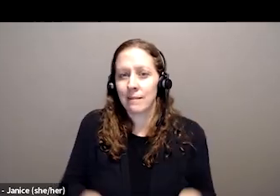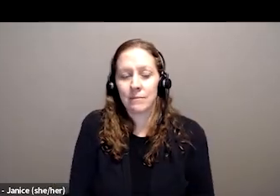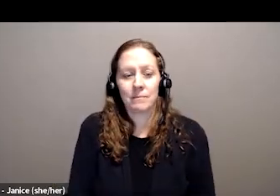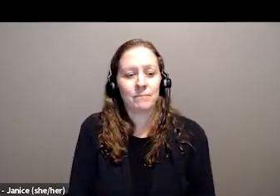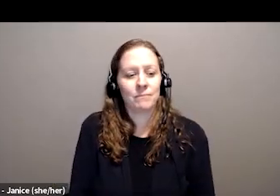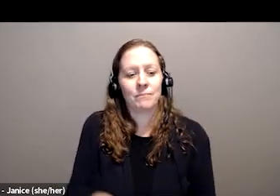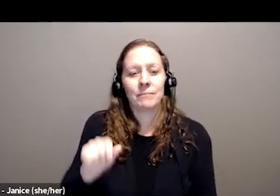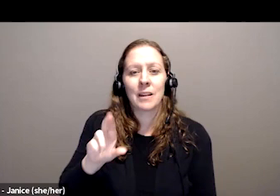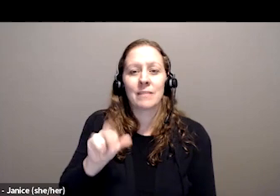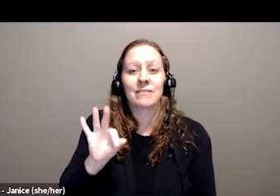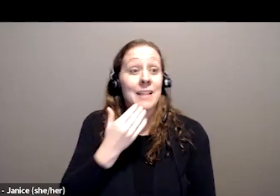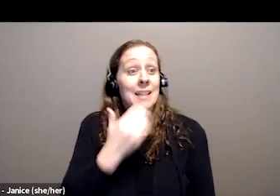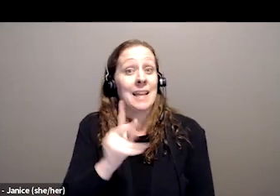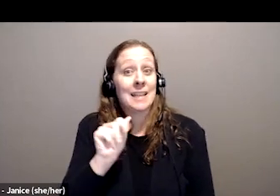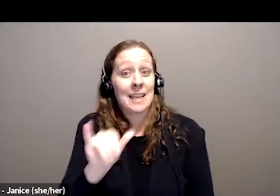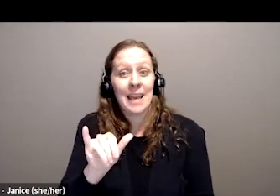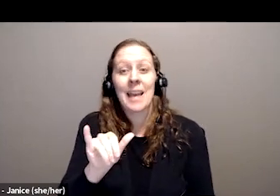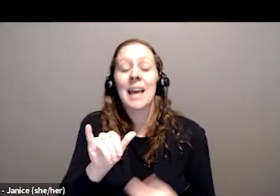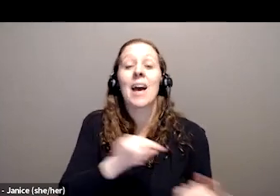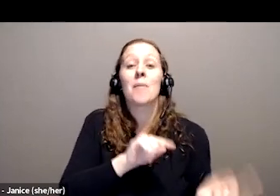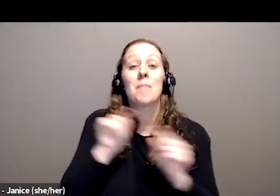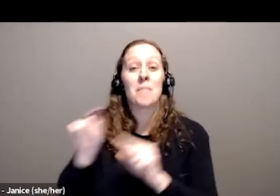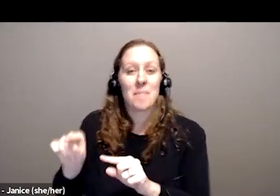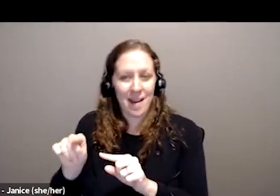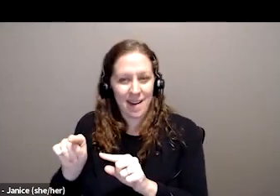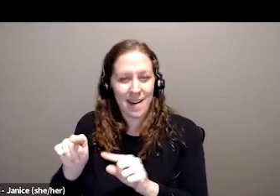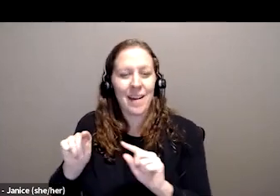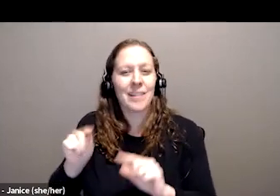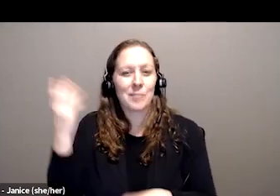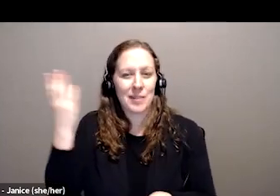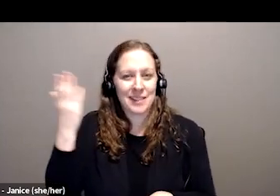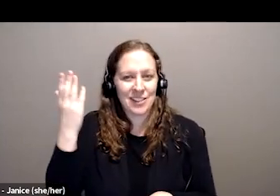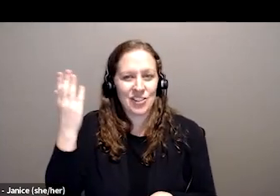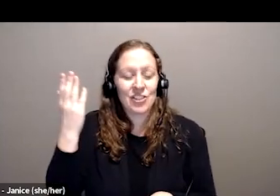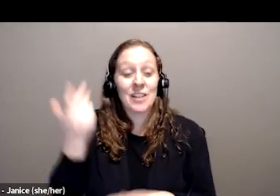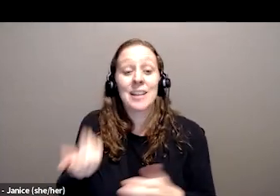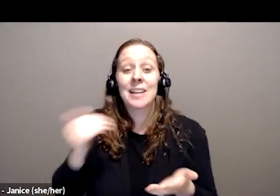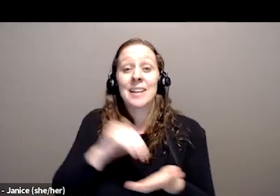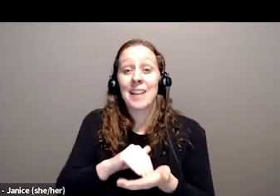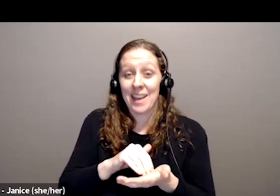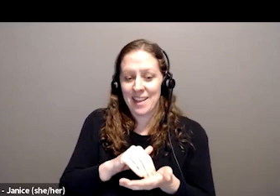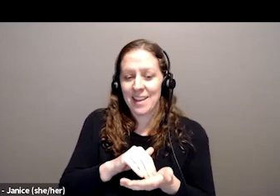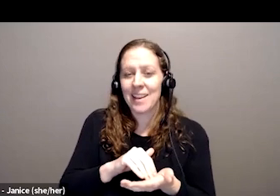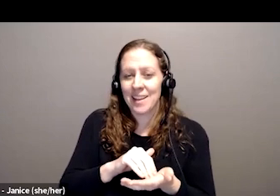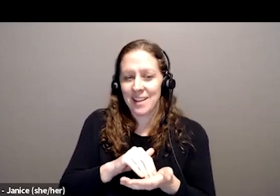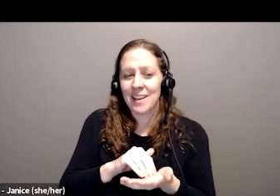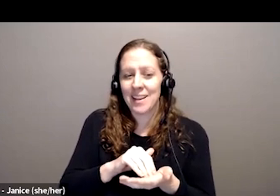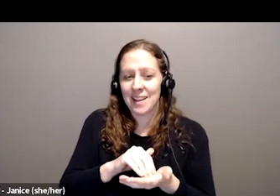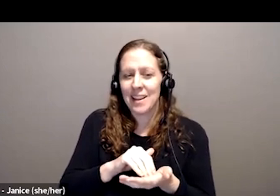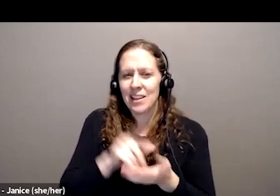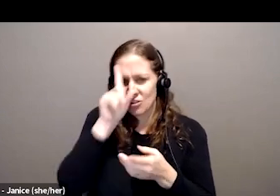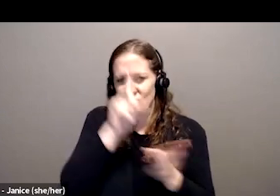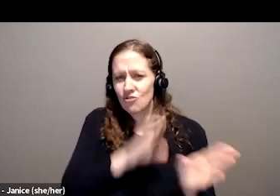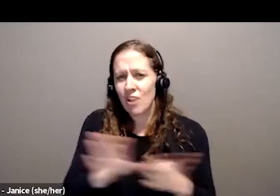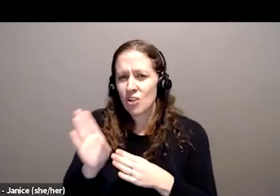Thanks so much, Kay. So we're going to bring you back to our presentation. And here you'll have the opportunity to now rank the strategies